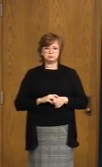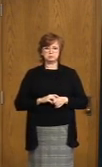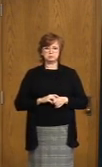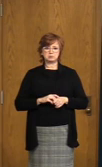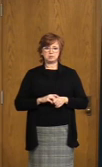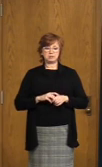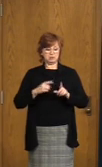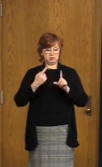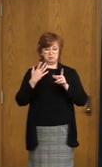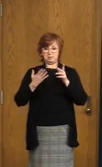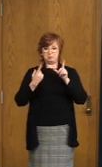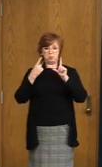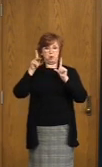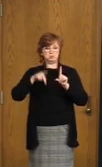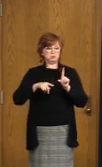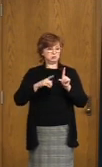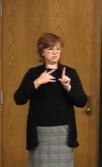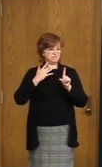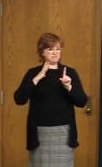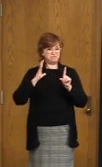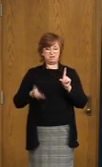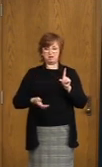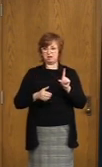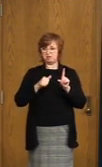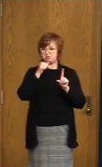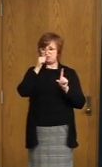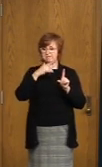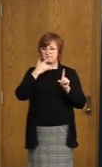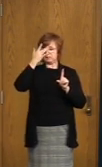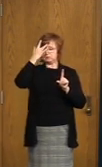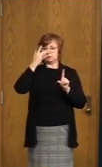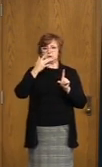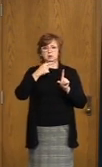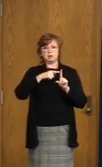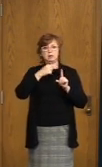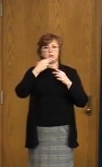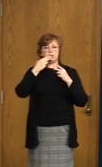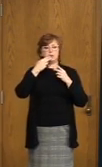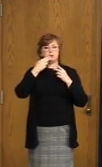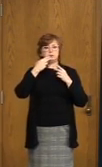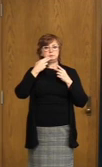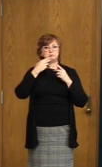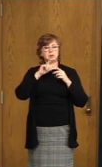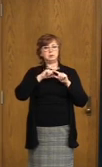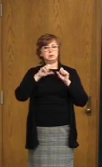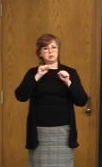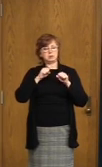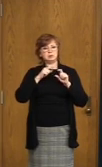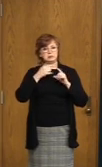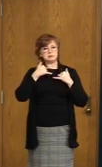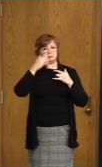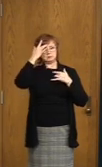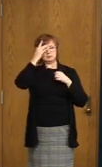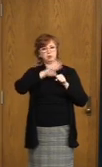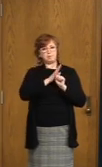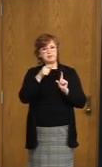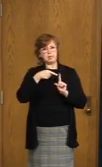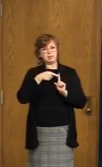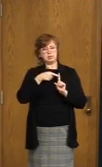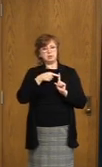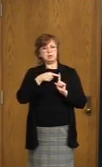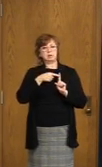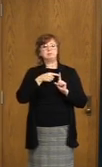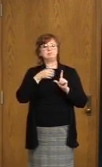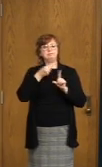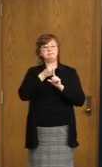even unknowingly, even if they're not unwell. So if you have 3 gatherings of 30 with people not complying with the guidelines, at least one